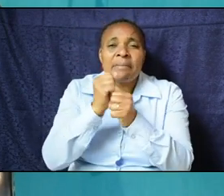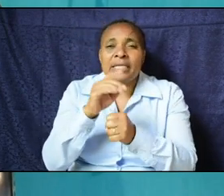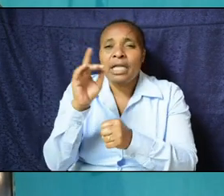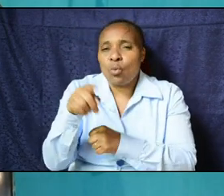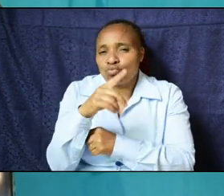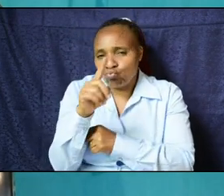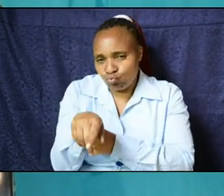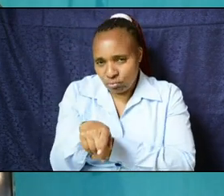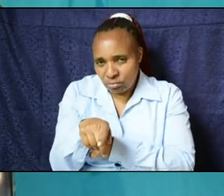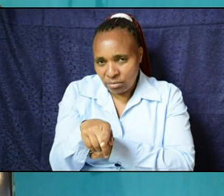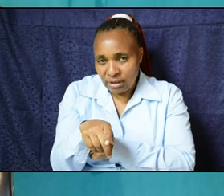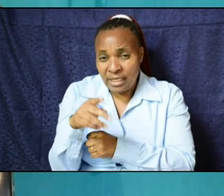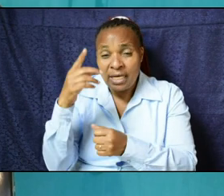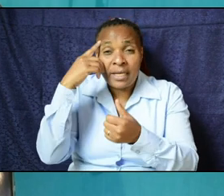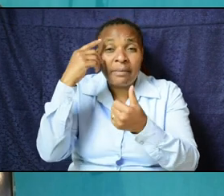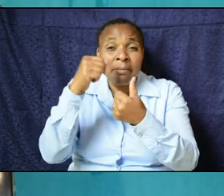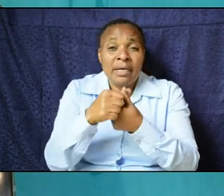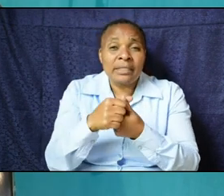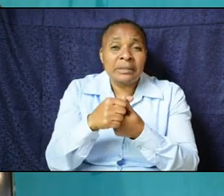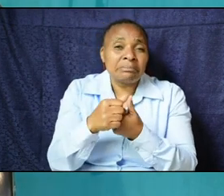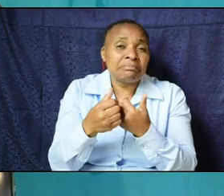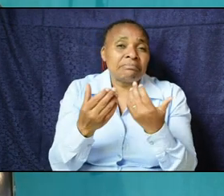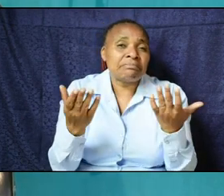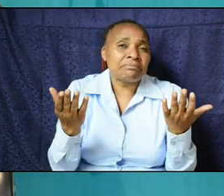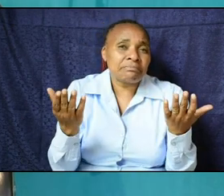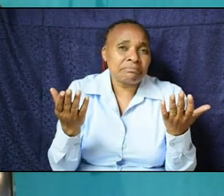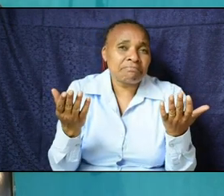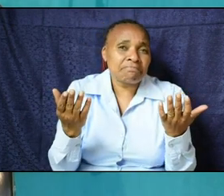mistake. Realizing that